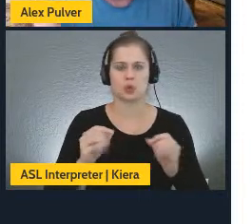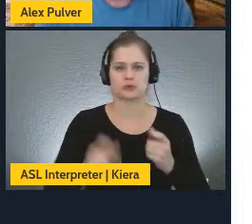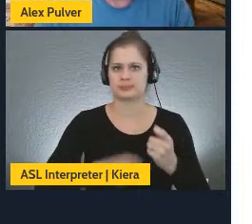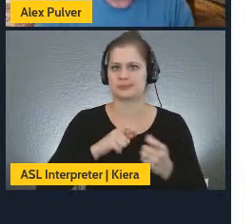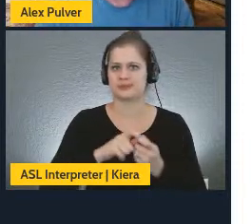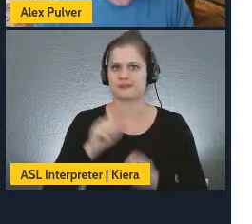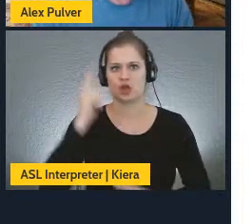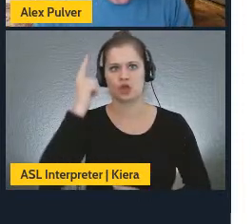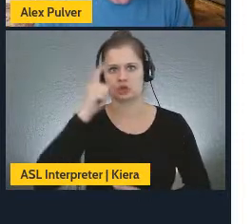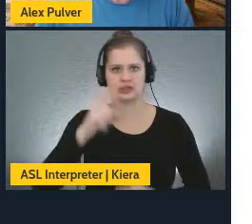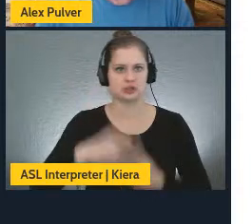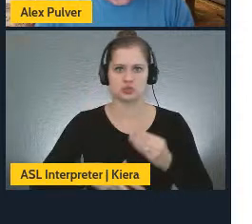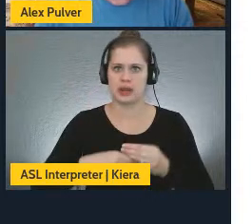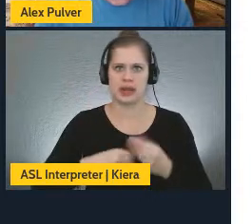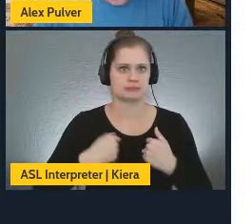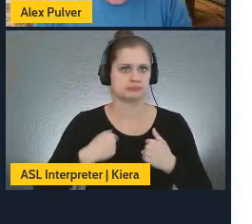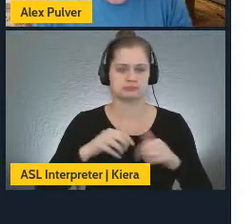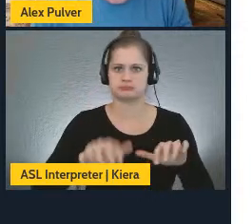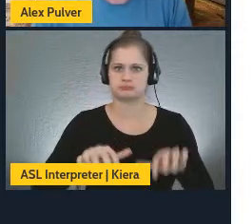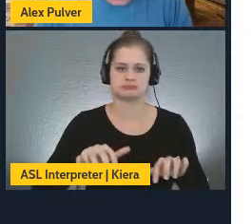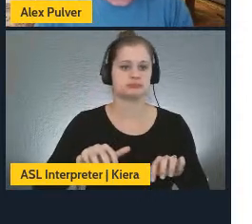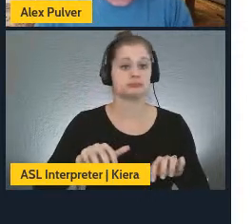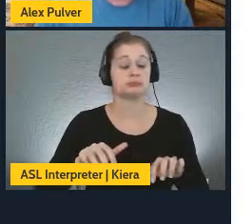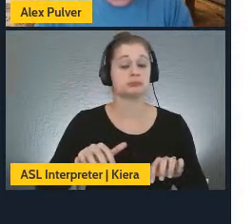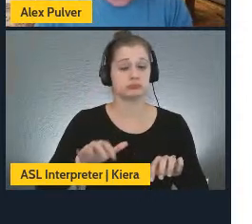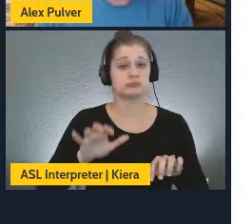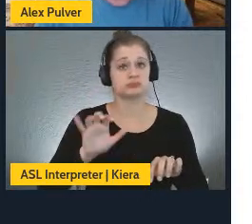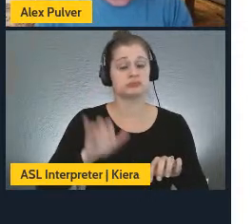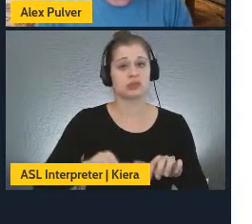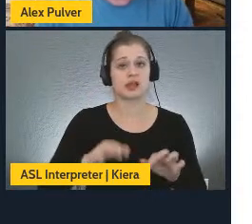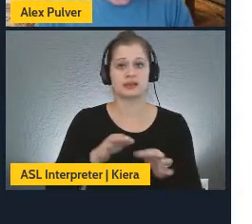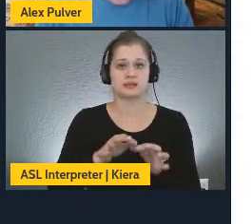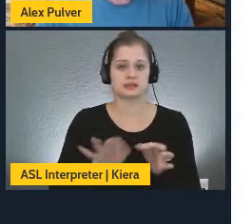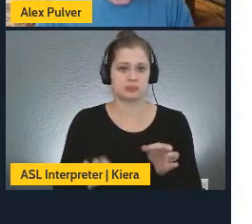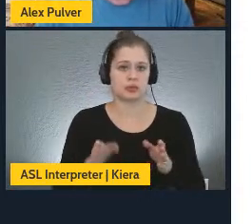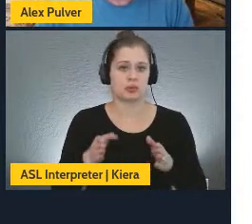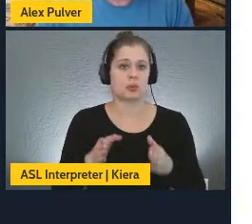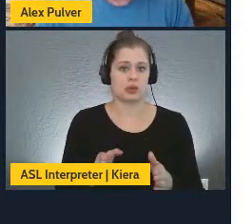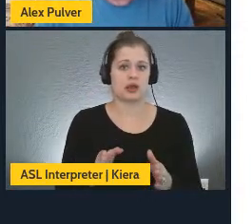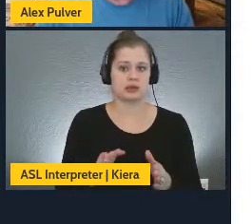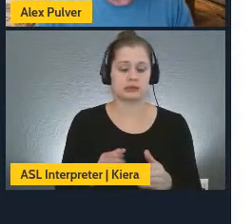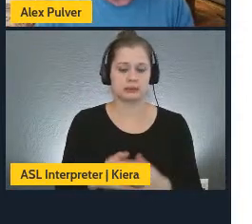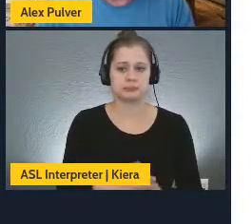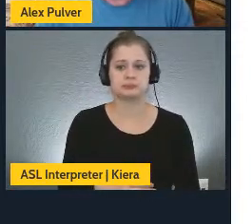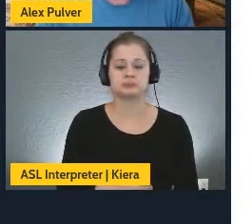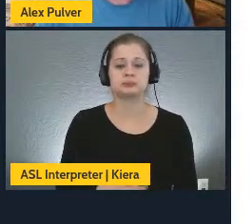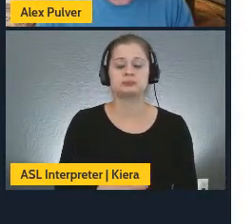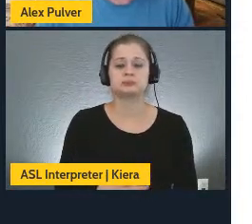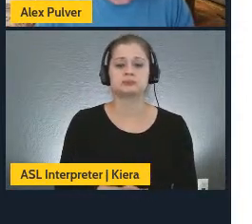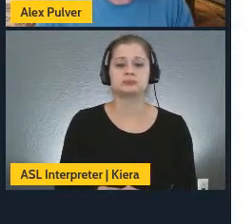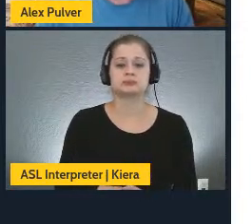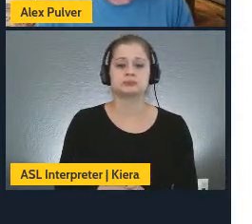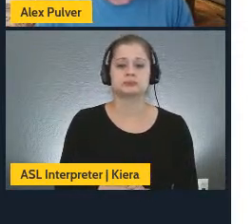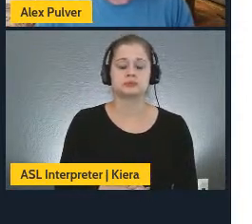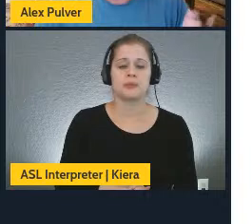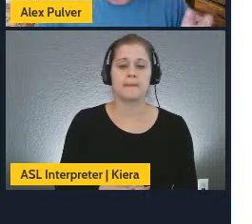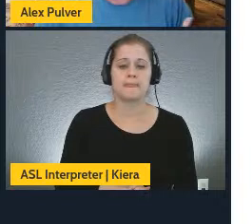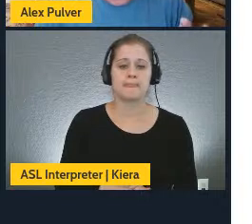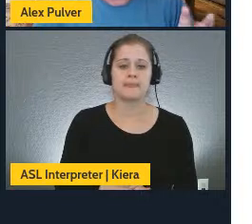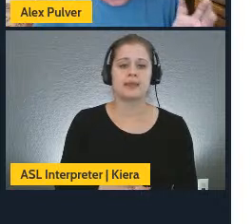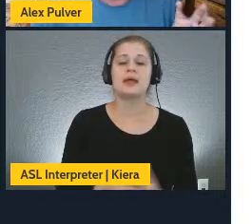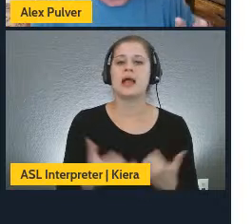for example, right? So that's kind of a simple way to look at this. And now I want to do